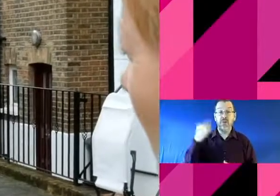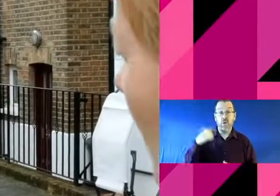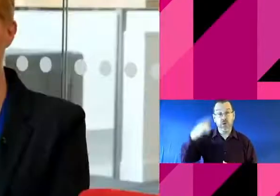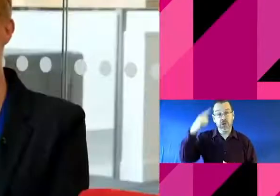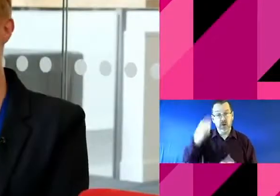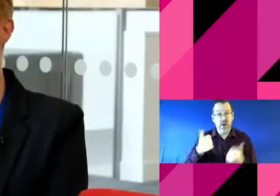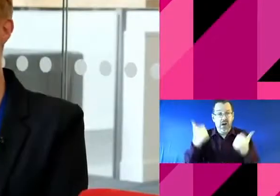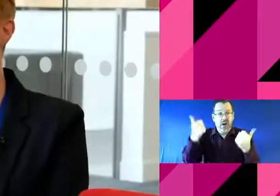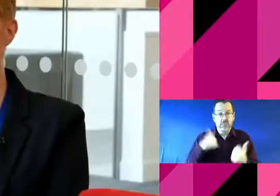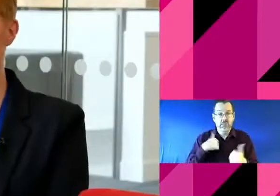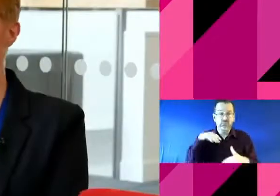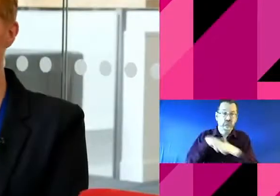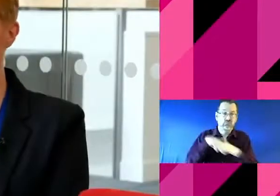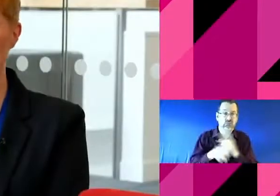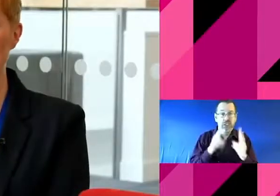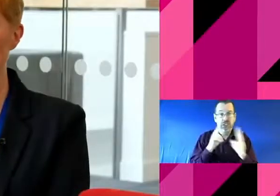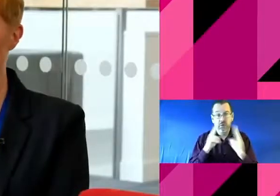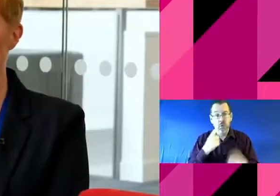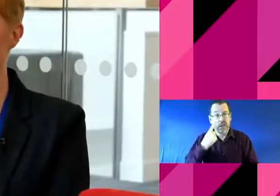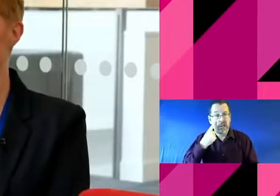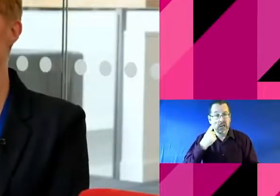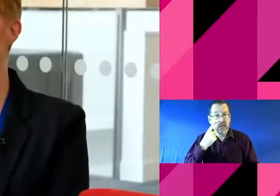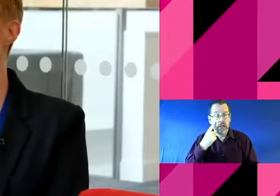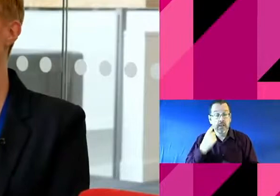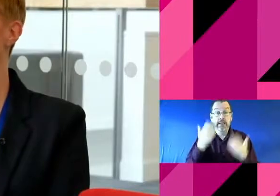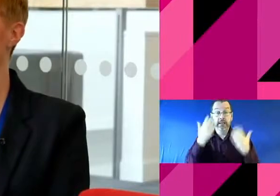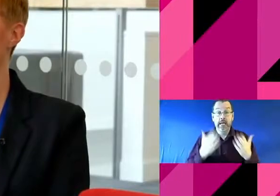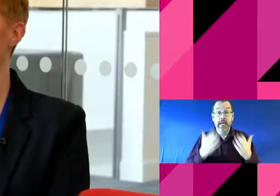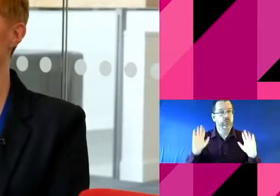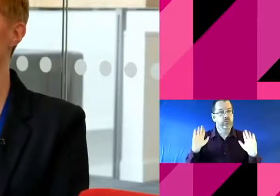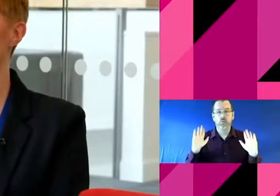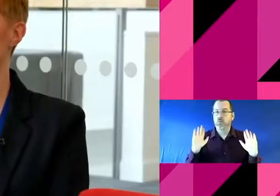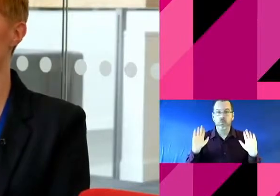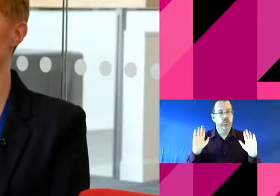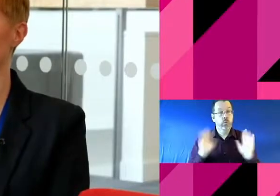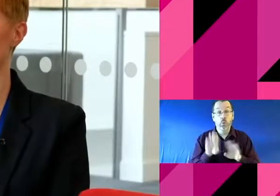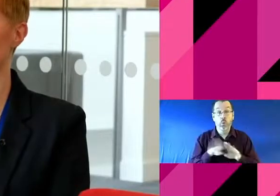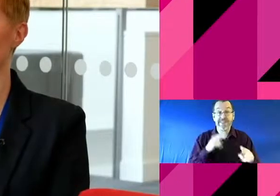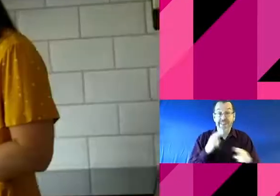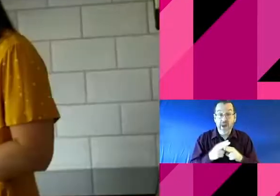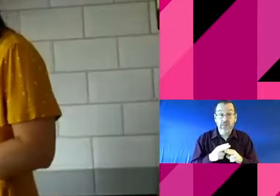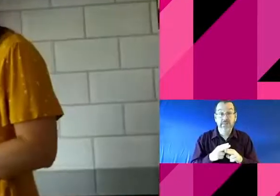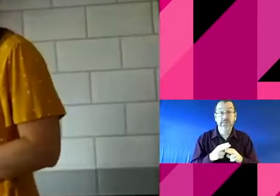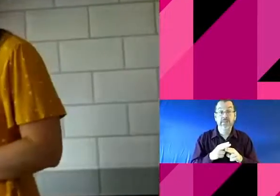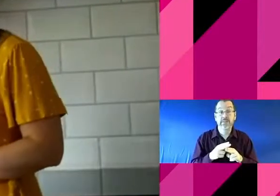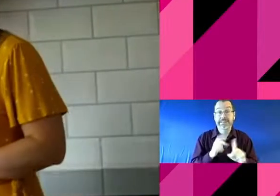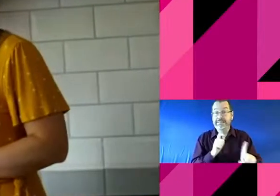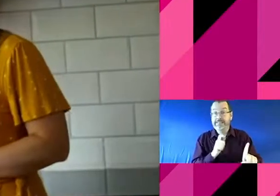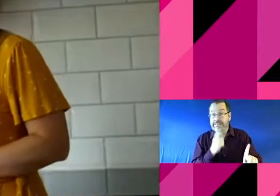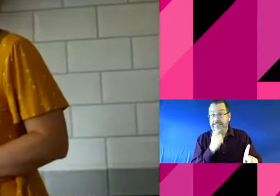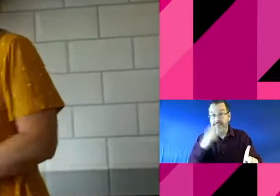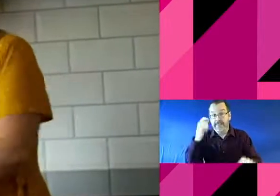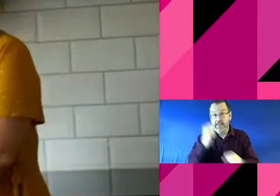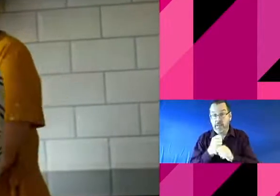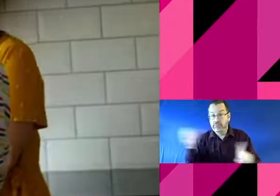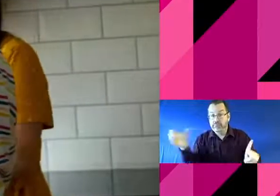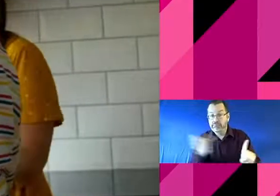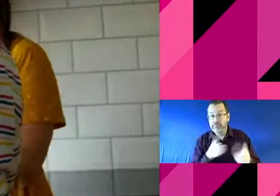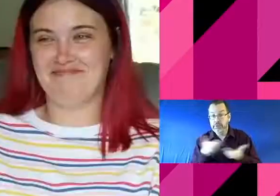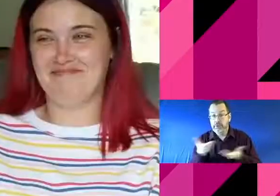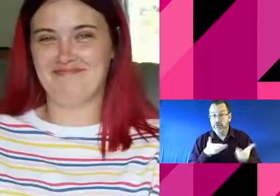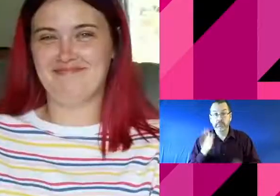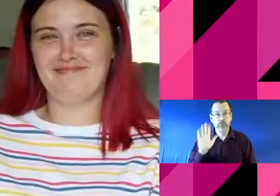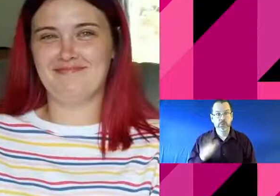see how I get on. Now, I wouldn't even consider doing that without having first considered an intermediary. If we didn't have an